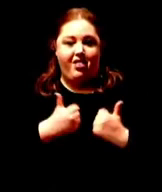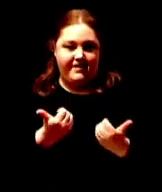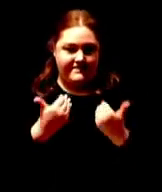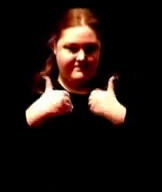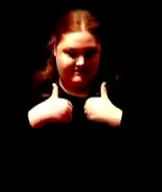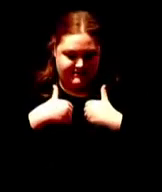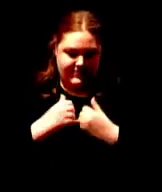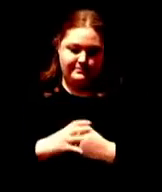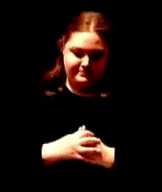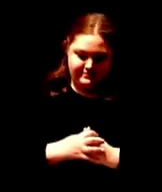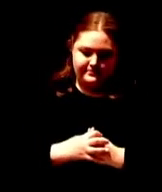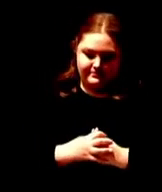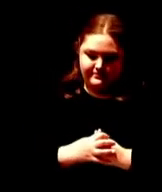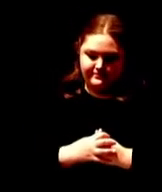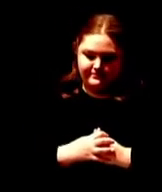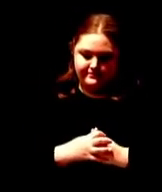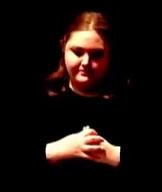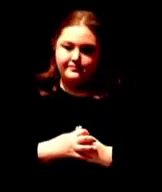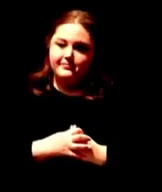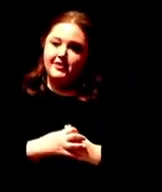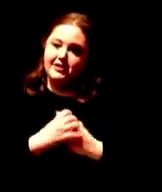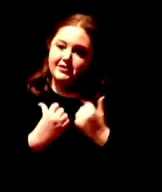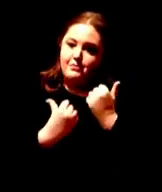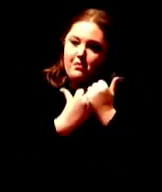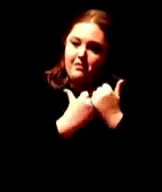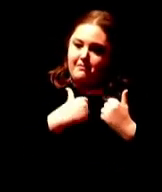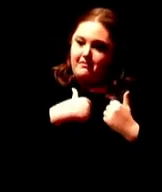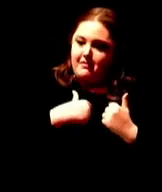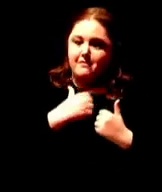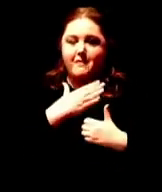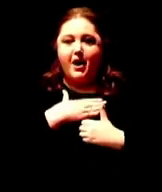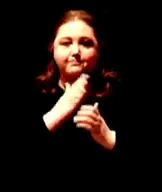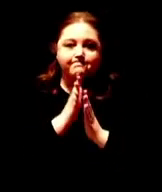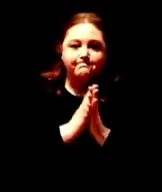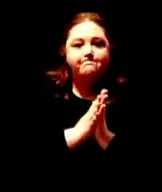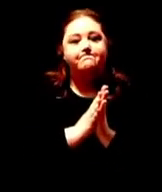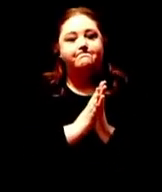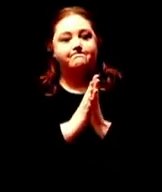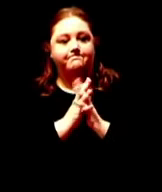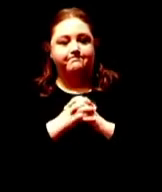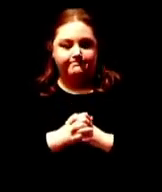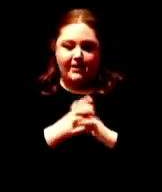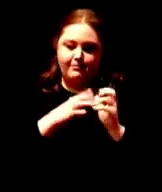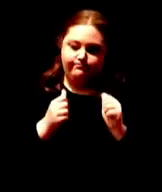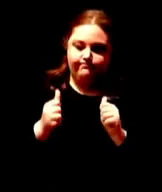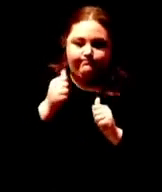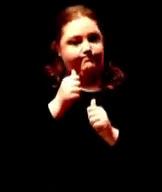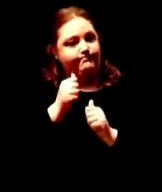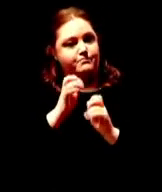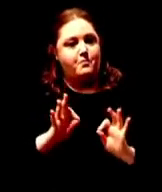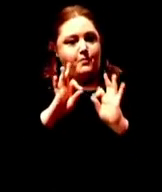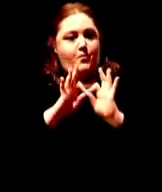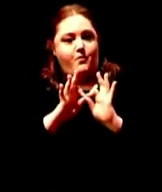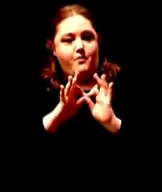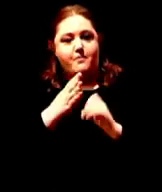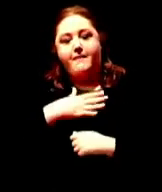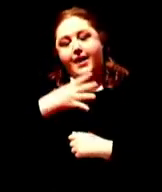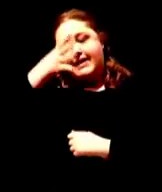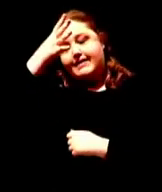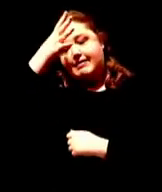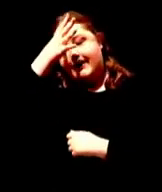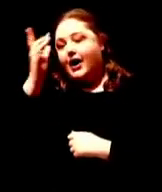had. They always supported me in my education, putting it as first priority. My dad would always tell